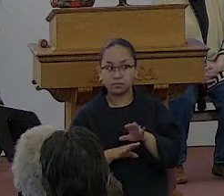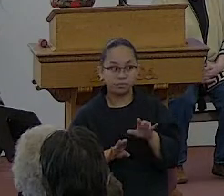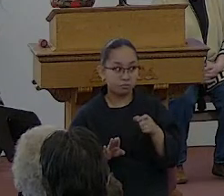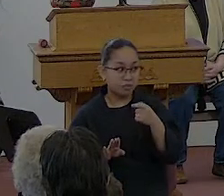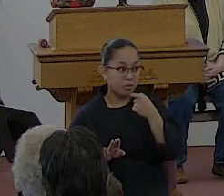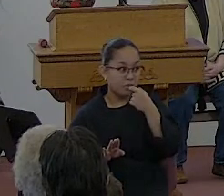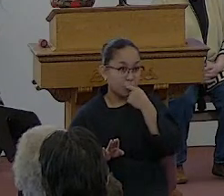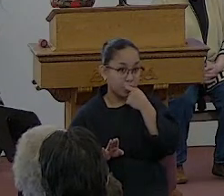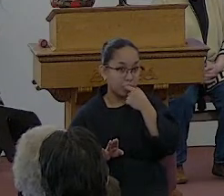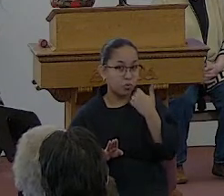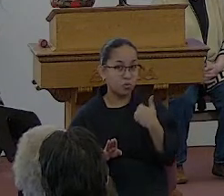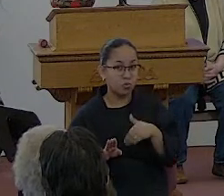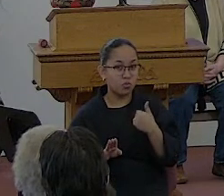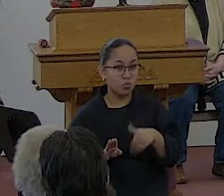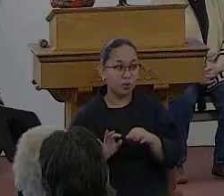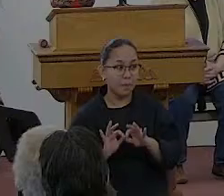now.